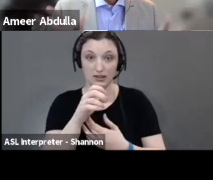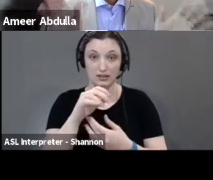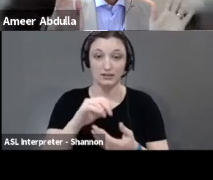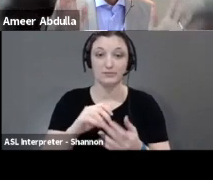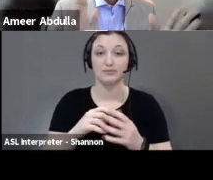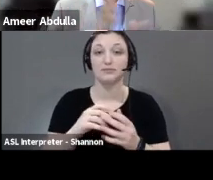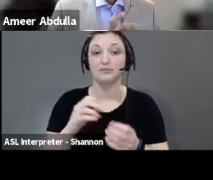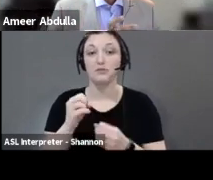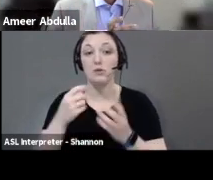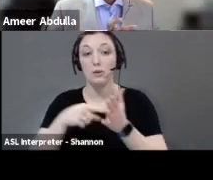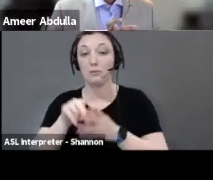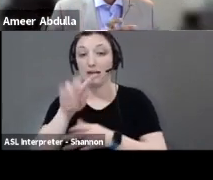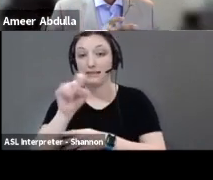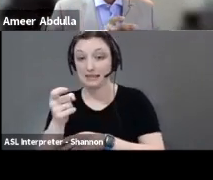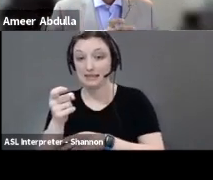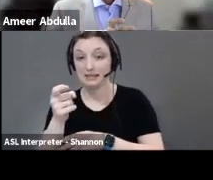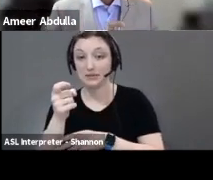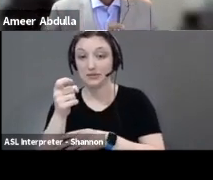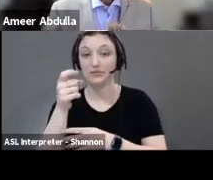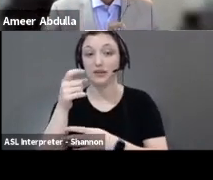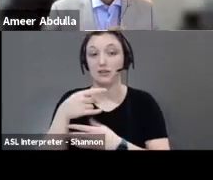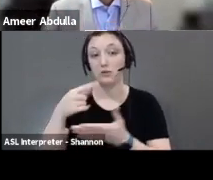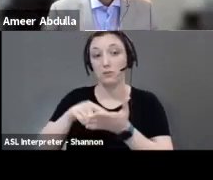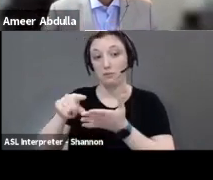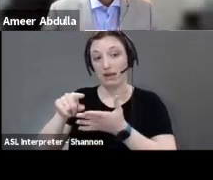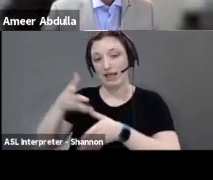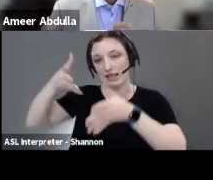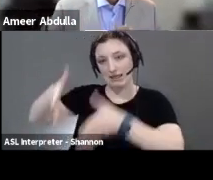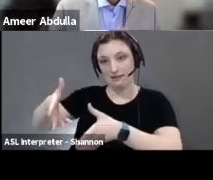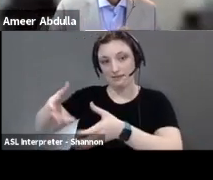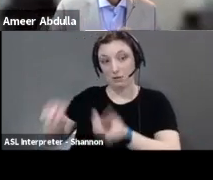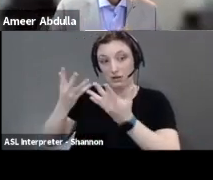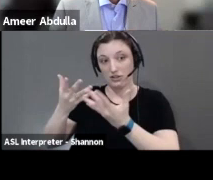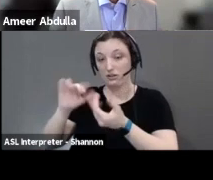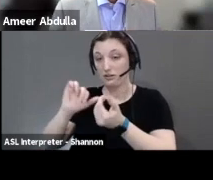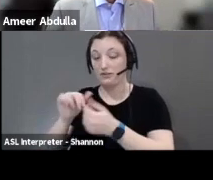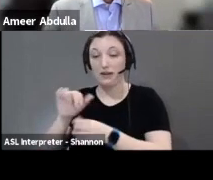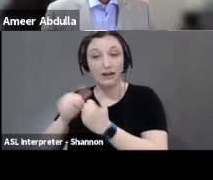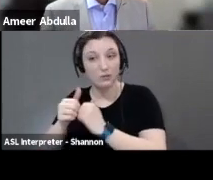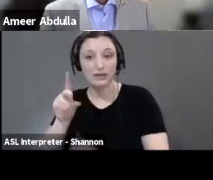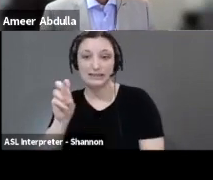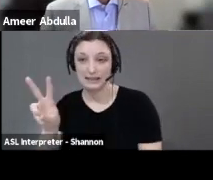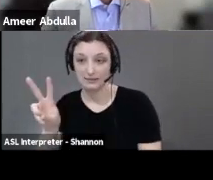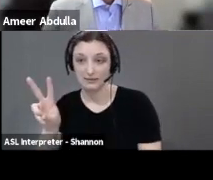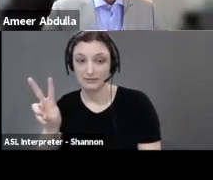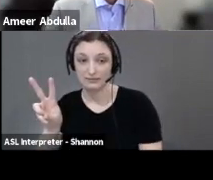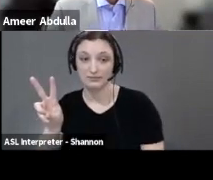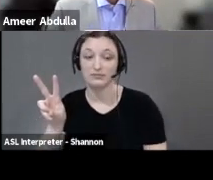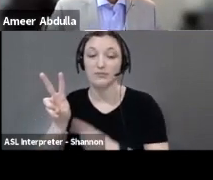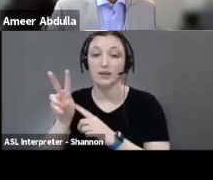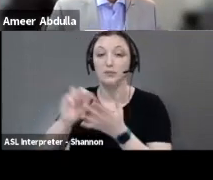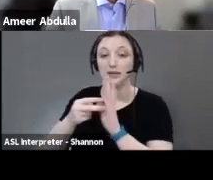you pay tax. Then you have money left over, you pay the remainder as a dividend, so a taxable dividend, then that tax rate would